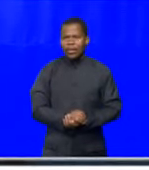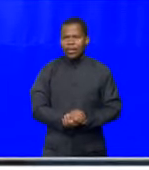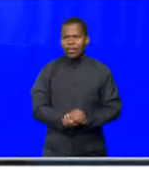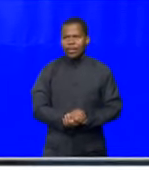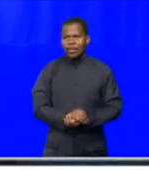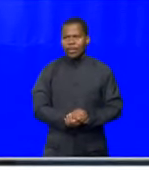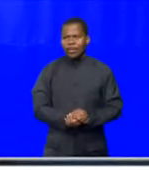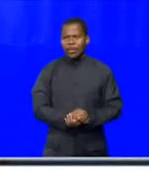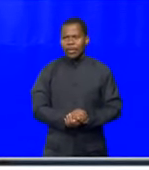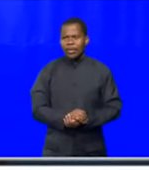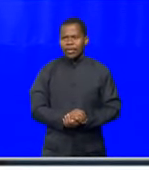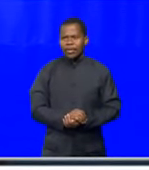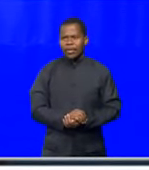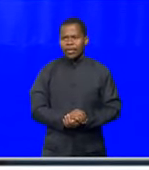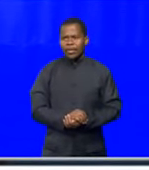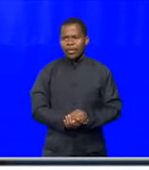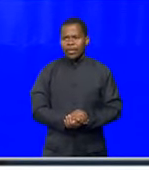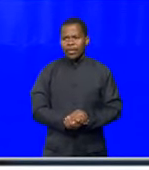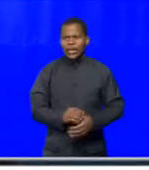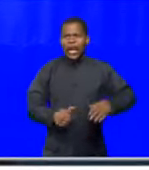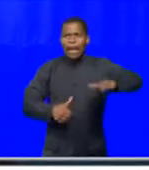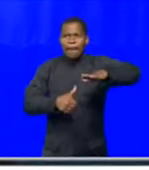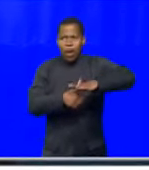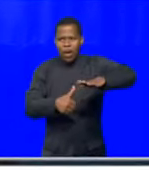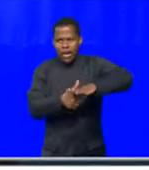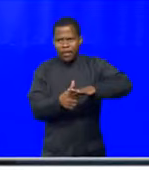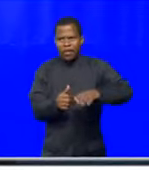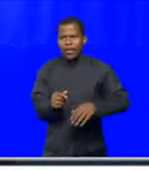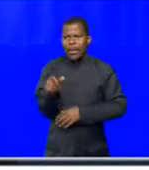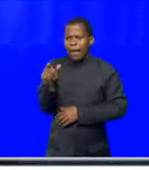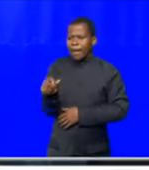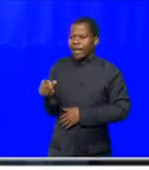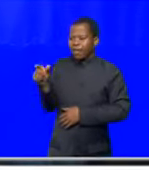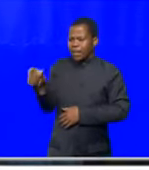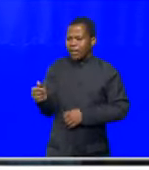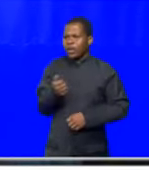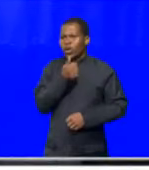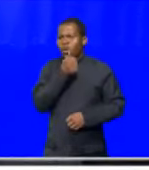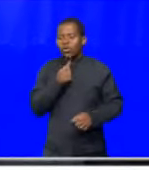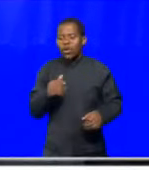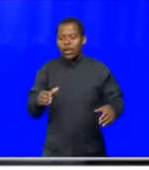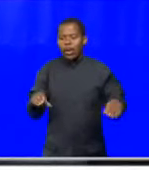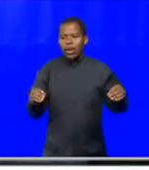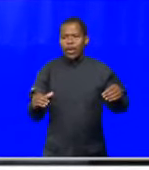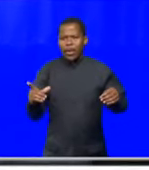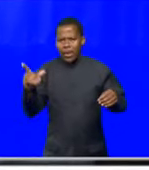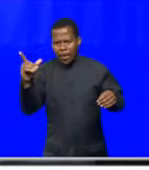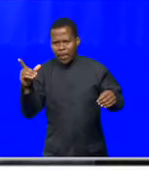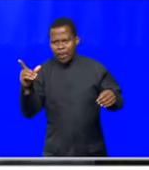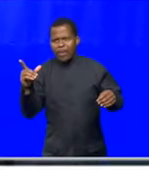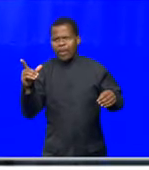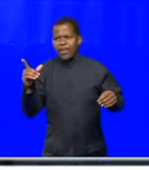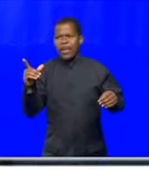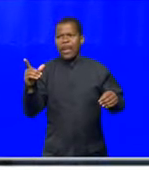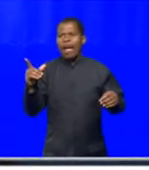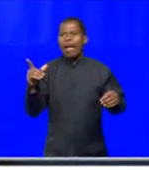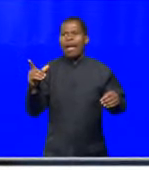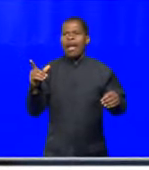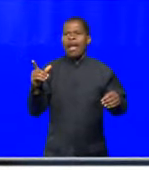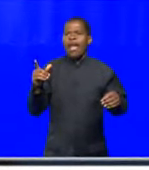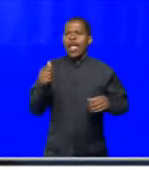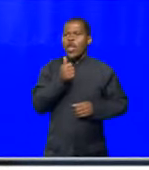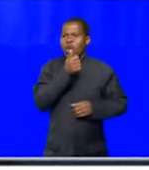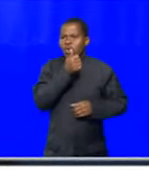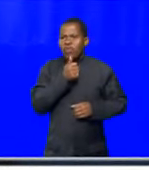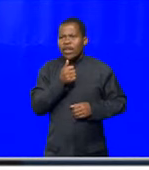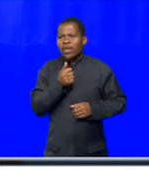it is important for everyone who uses spectrum that we use it conservatively, that